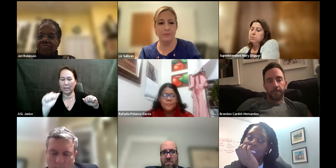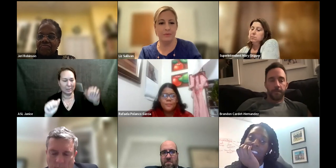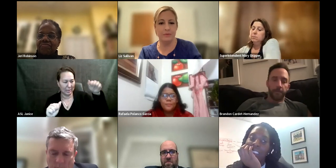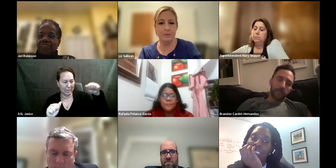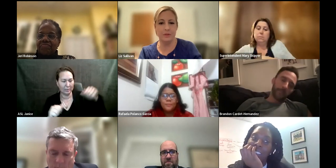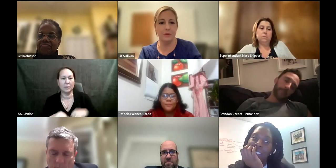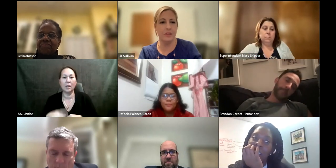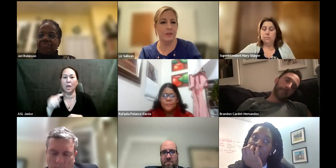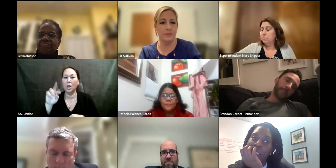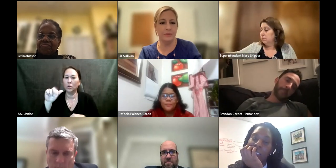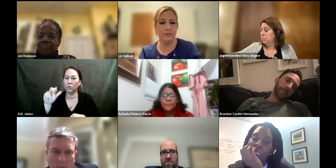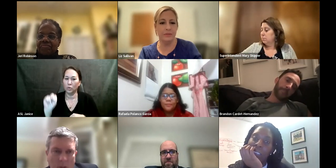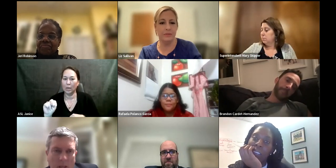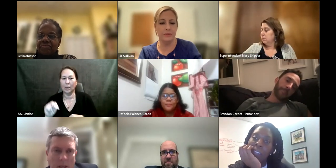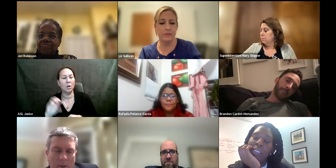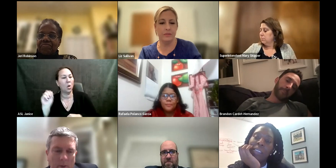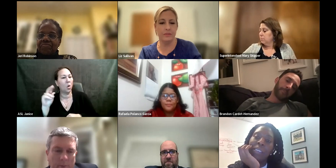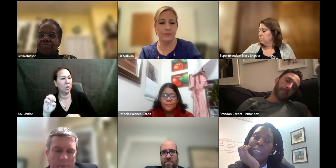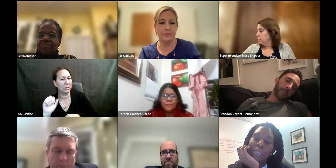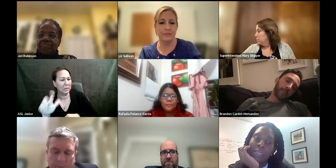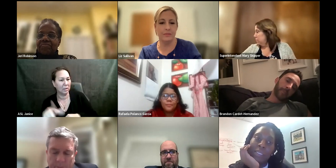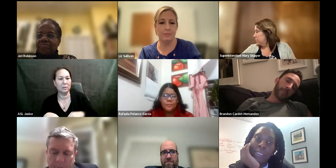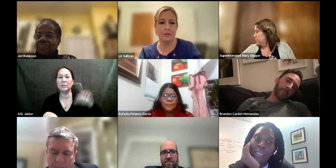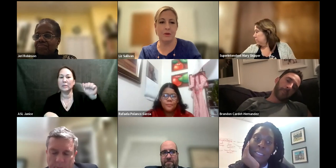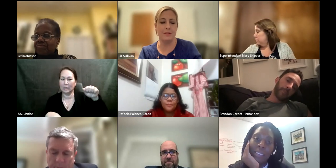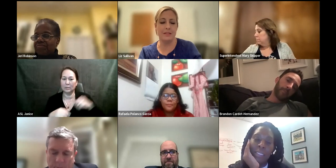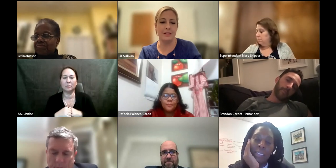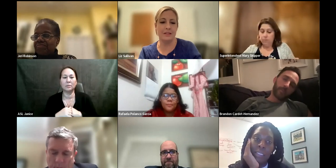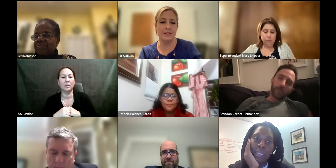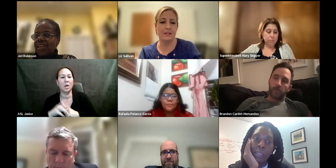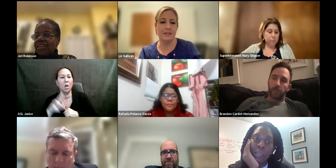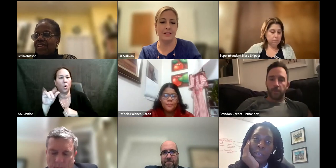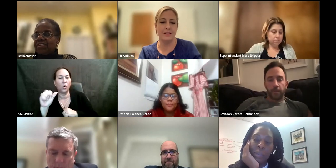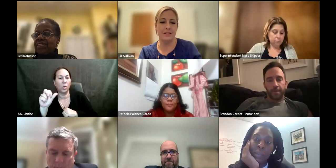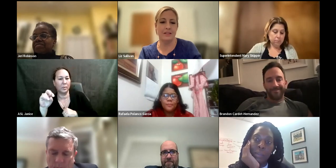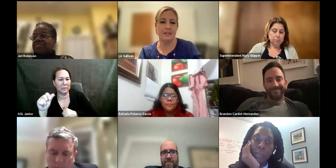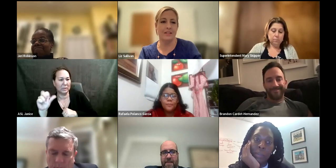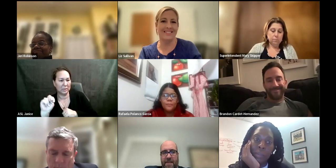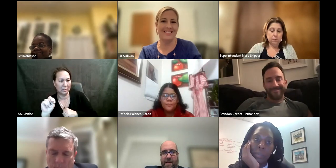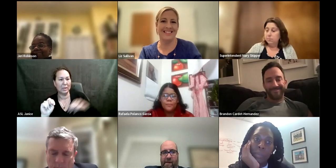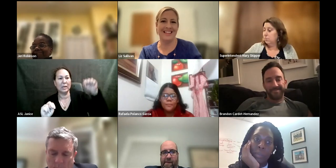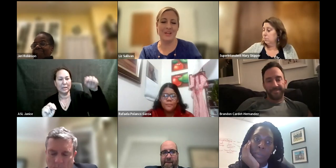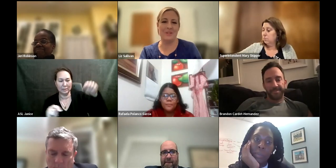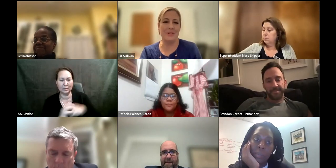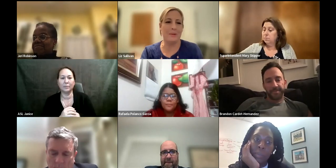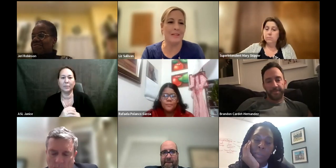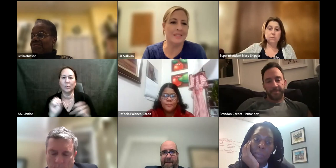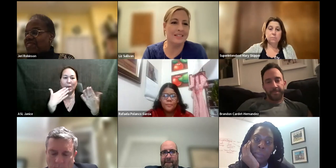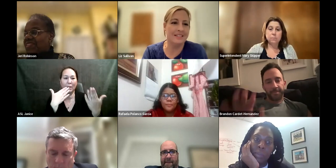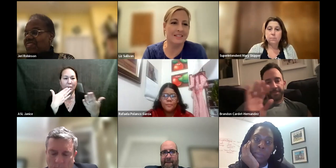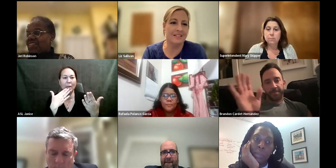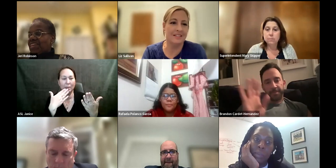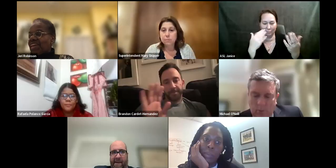Tran. Mr. O'Neill. Yes. Ms. Robinson. Yes. Thank you. It's